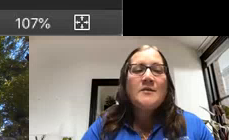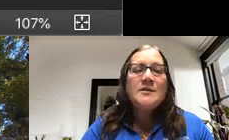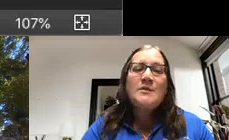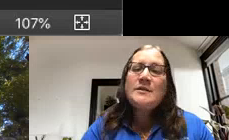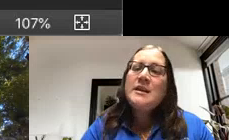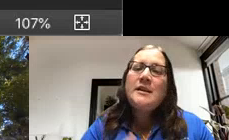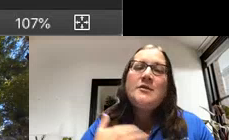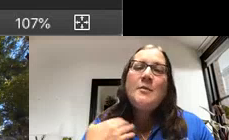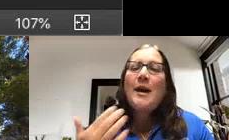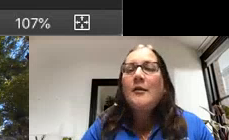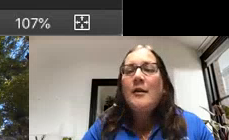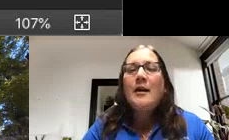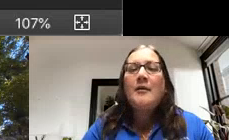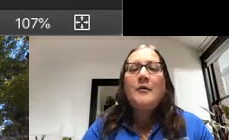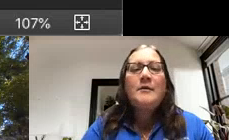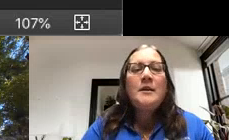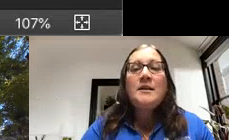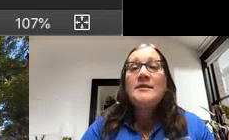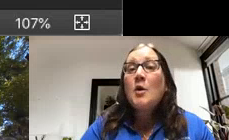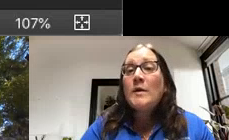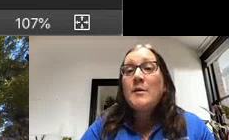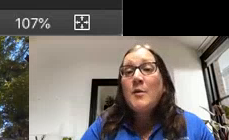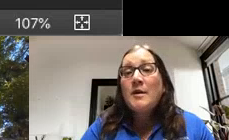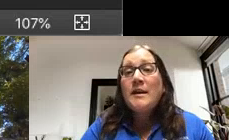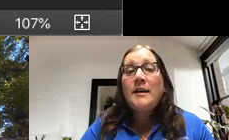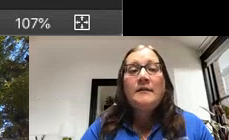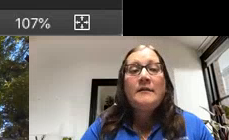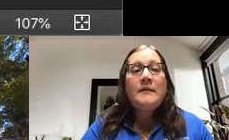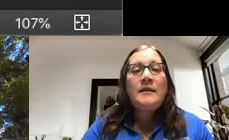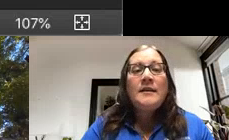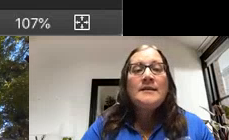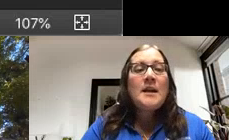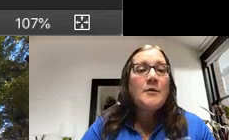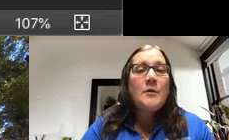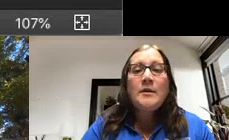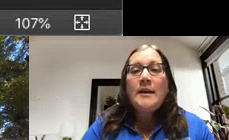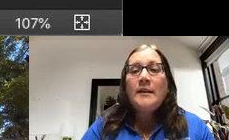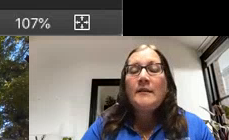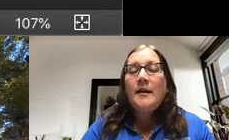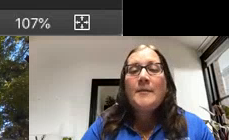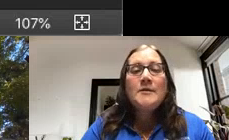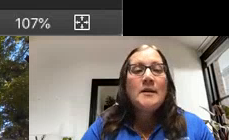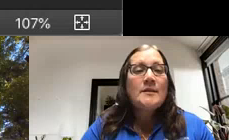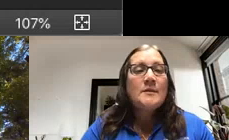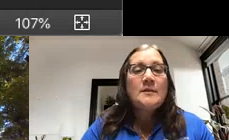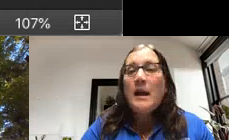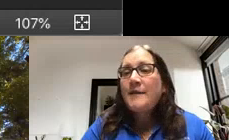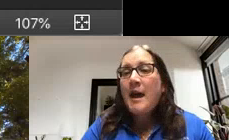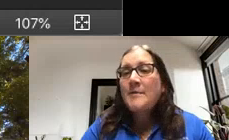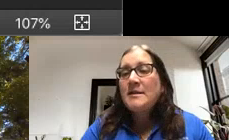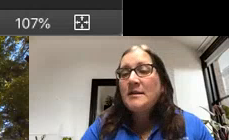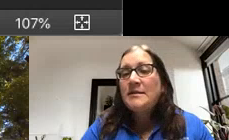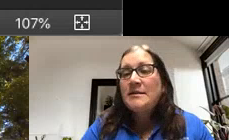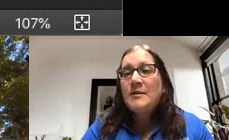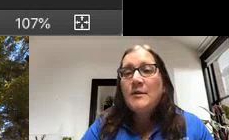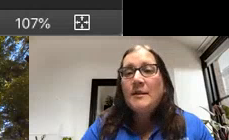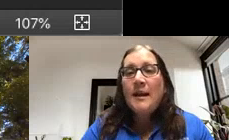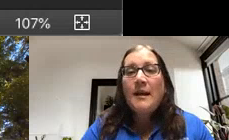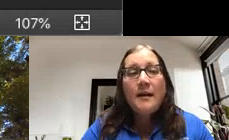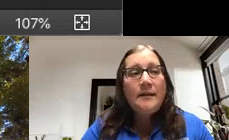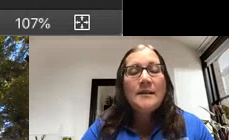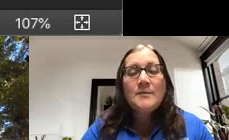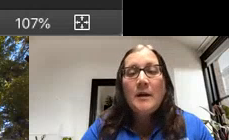which allows you to change your background, start recording, stop recording. There's also a live captions